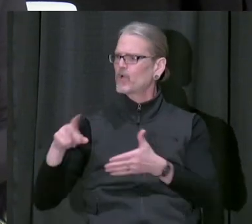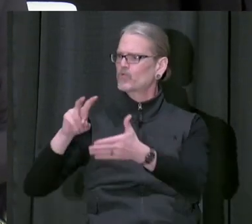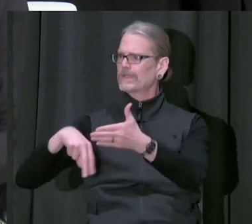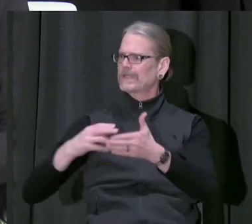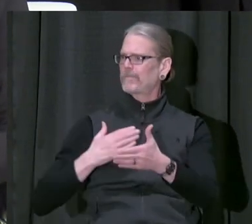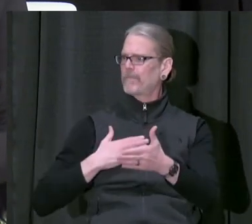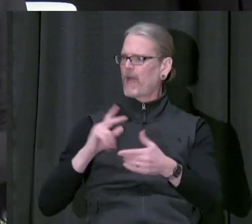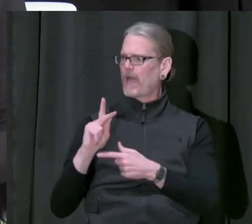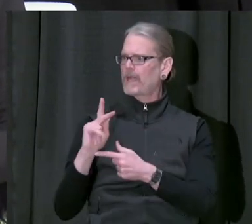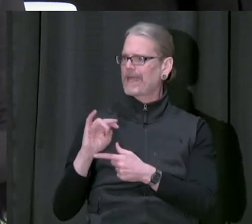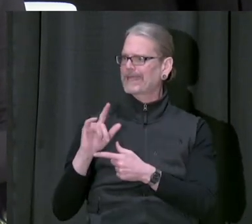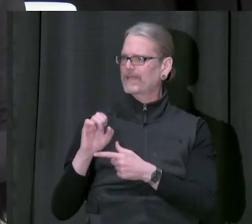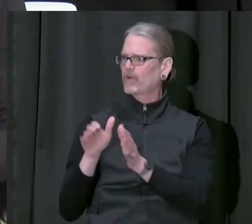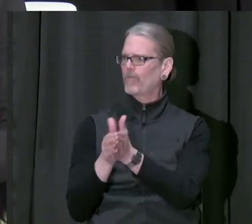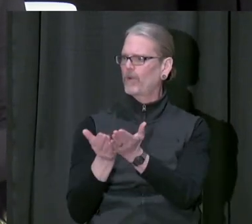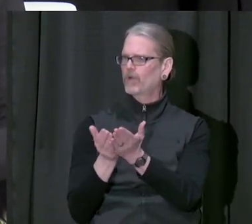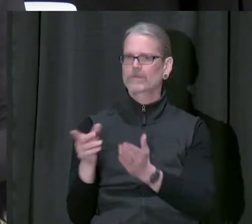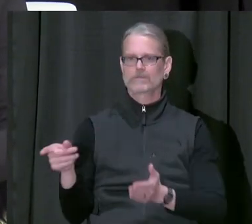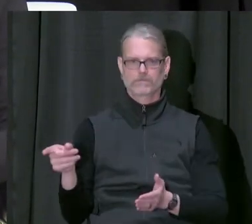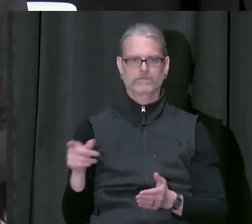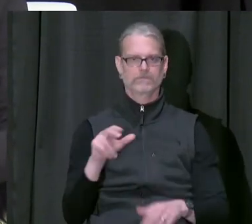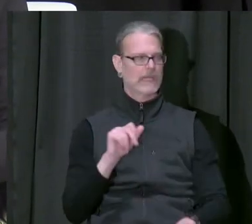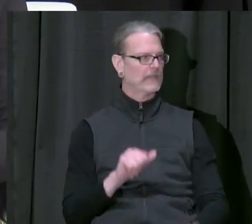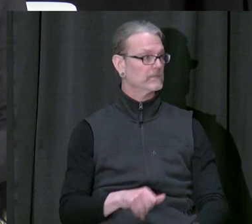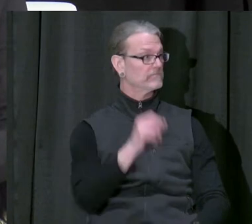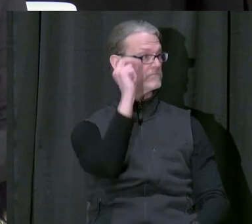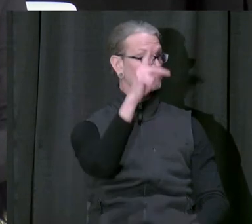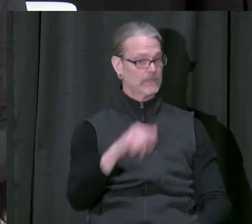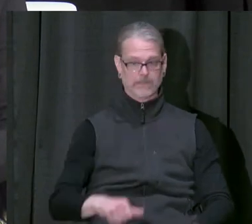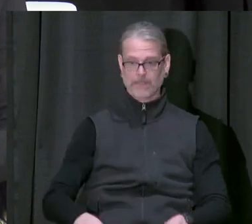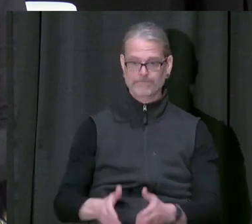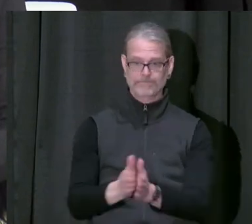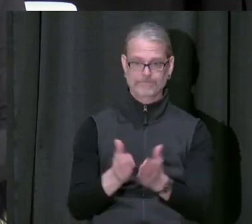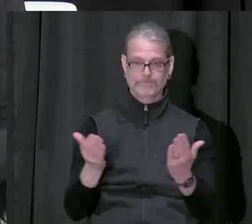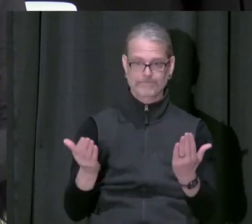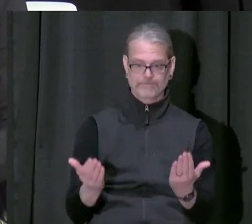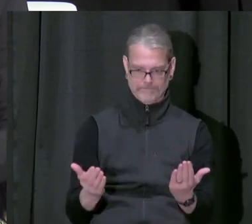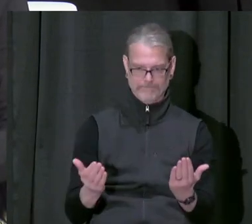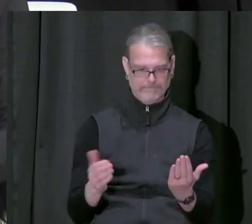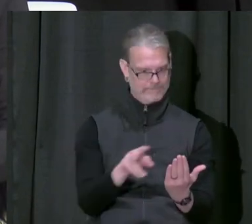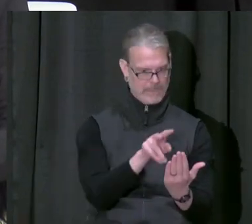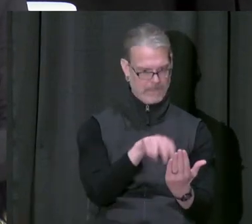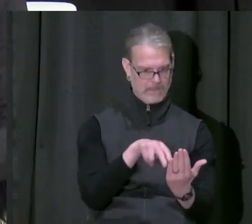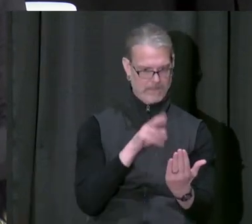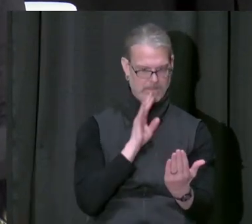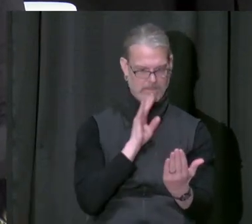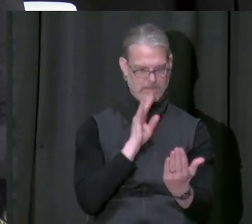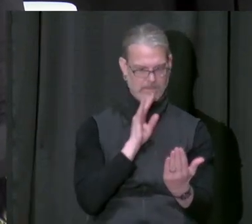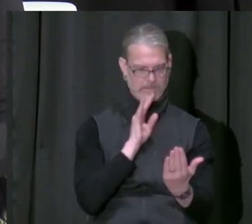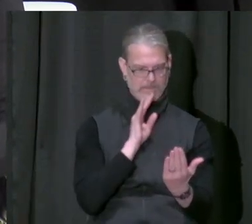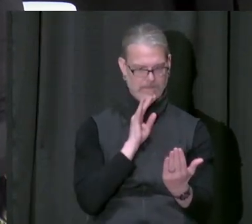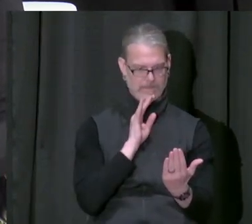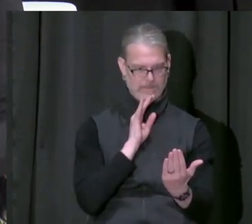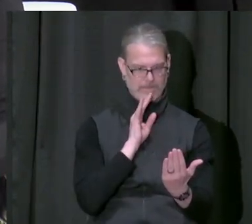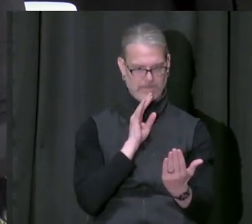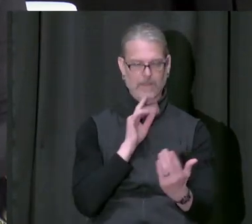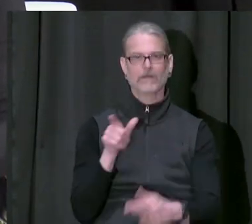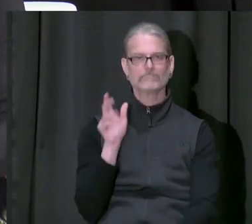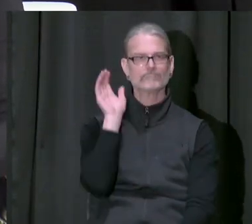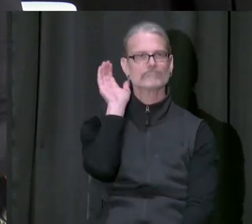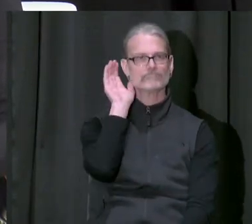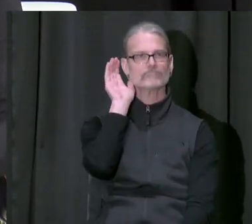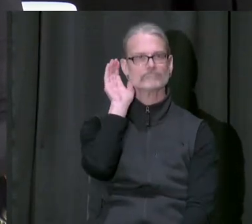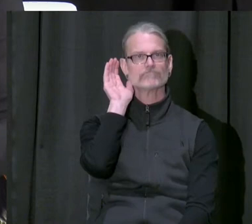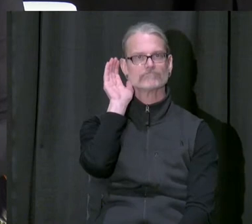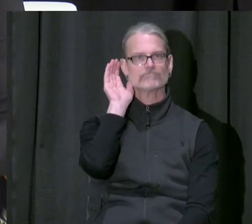you, and Alexa will read out loud. It will pick up where you left off in your Kindle book. If you were reading on Alexa, you can go